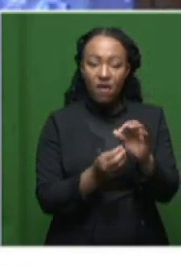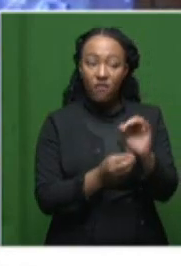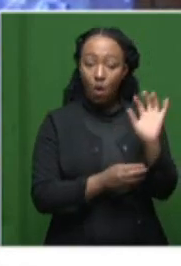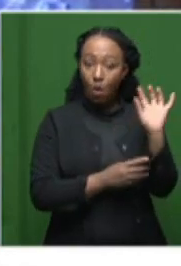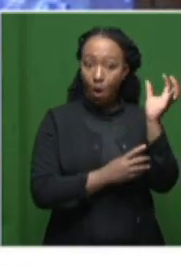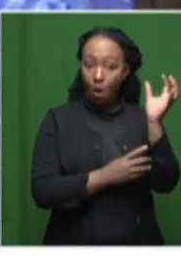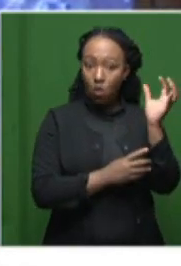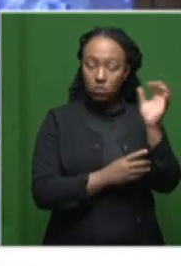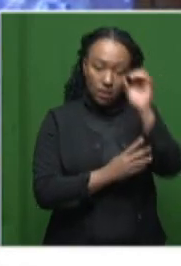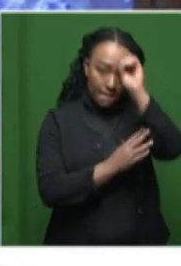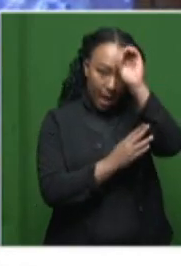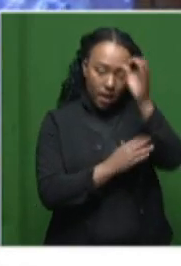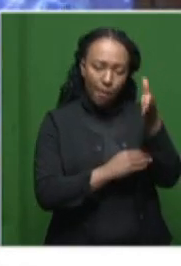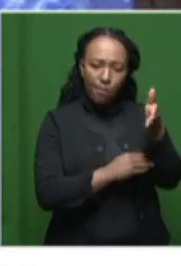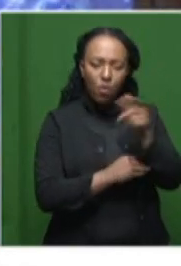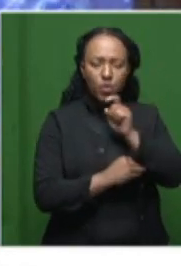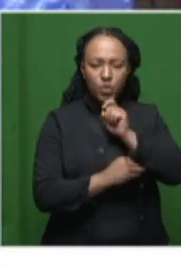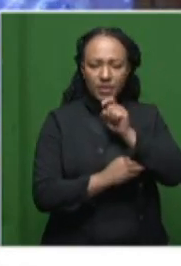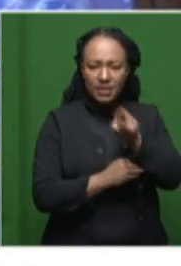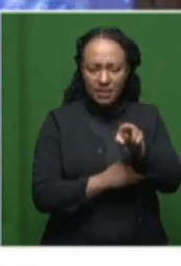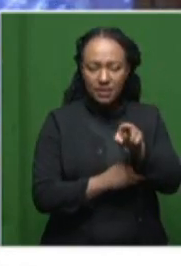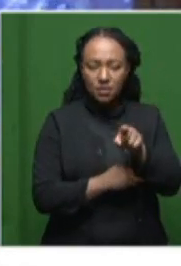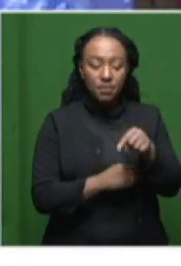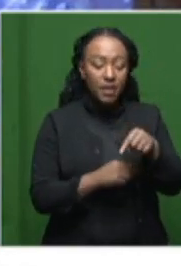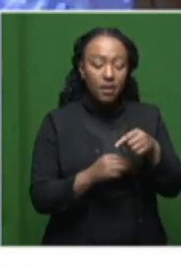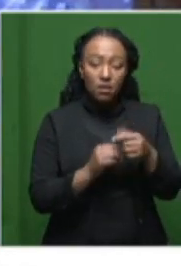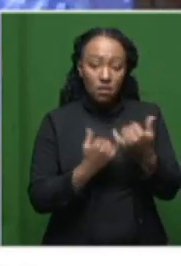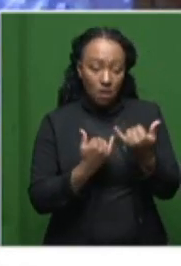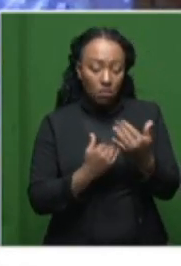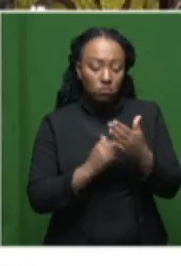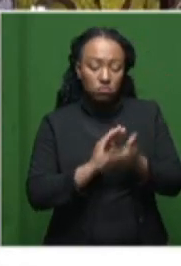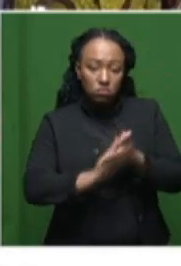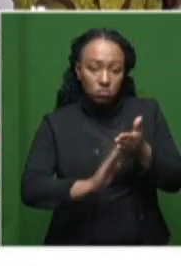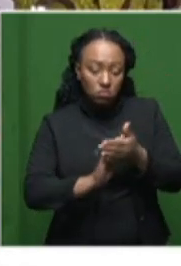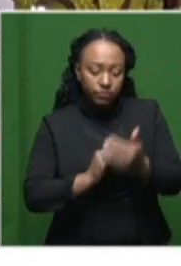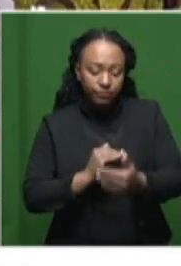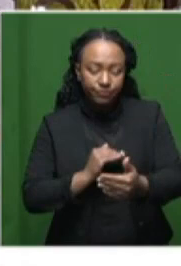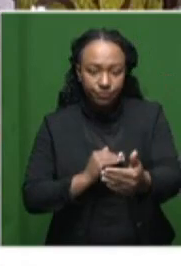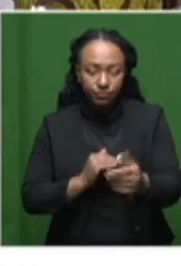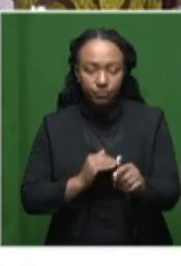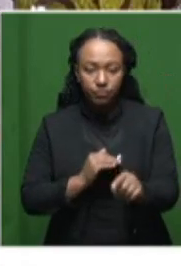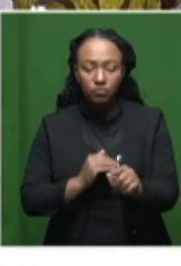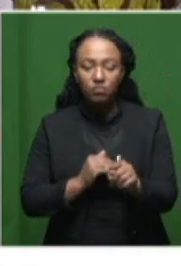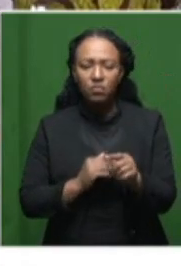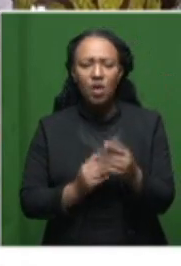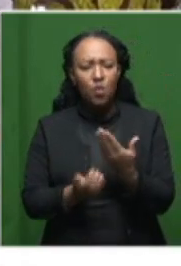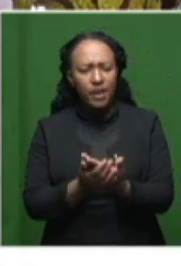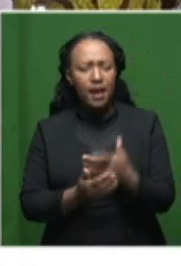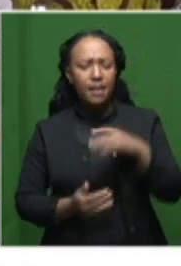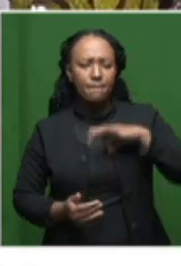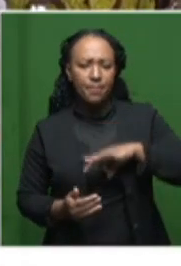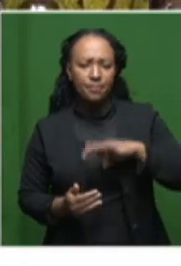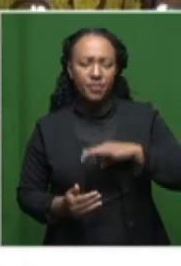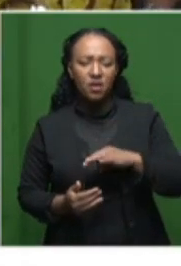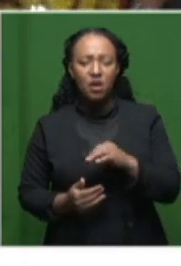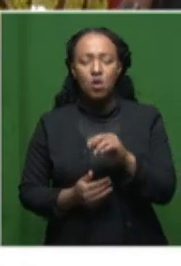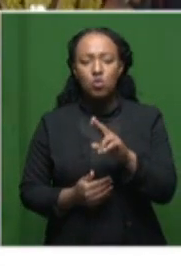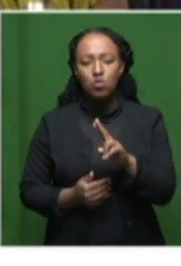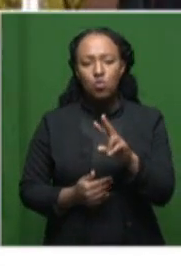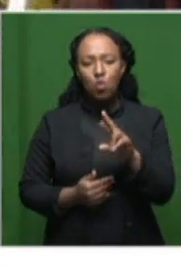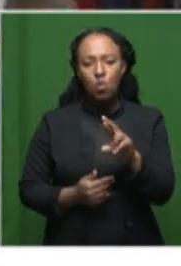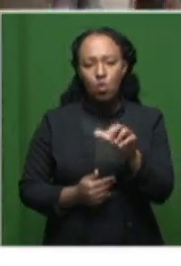So what we need to do now is that going forward, we need to ensure that we can beneficiate our uranium